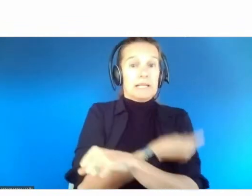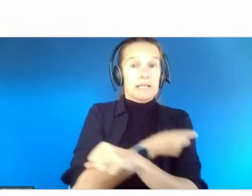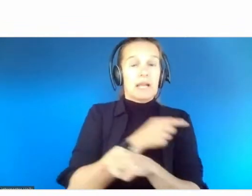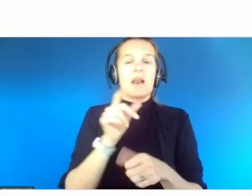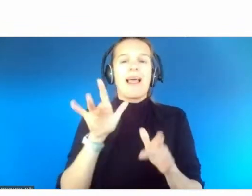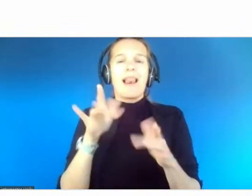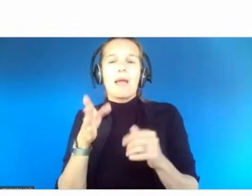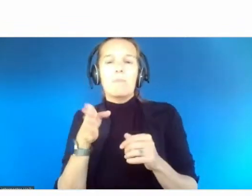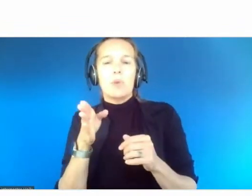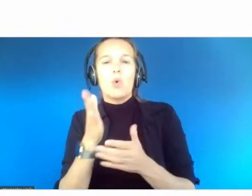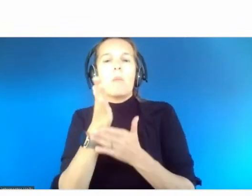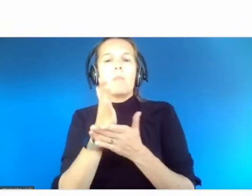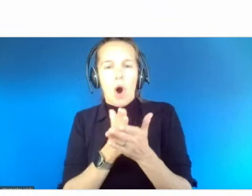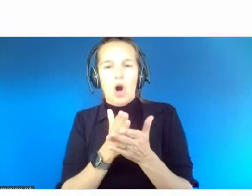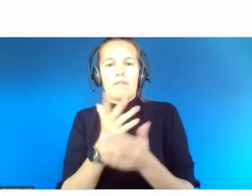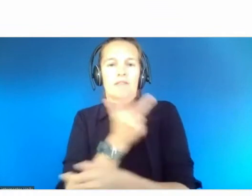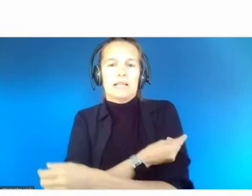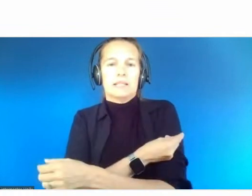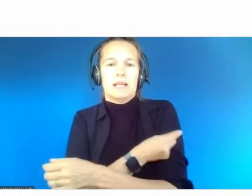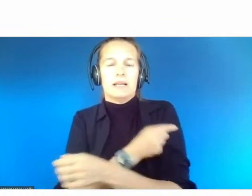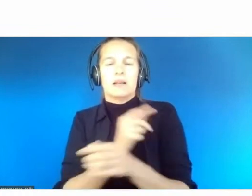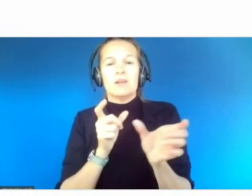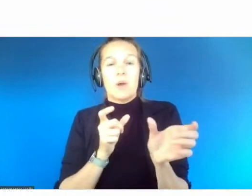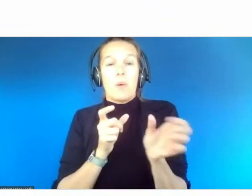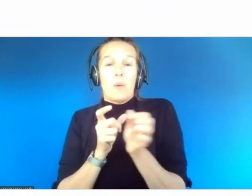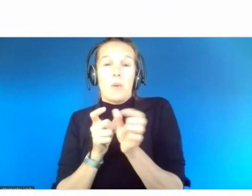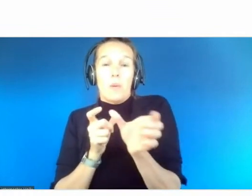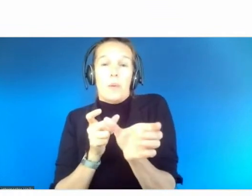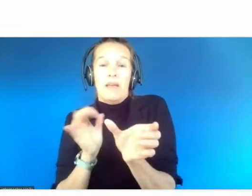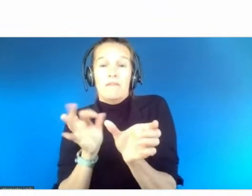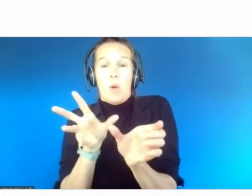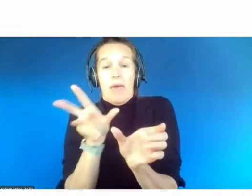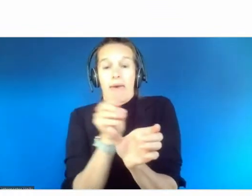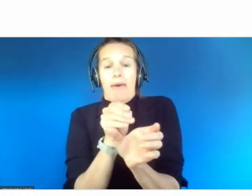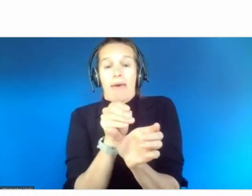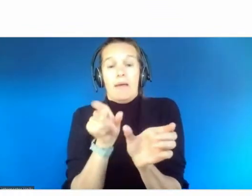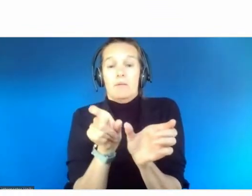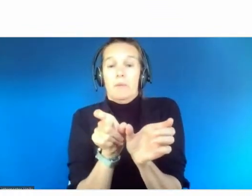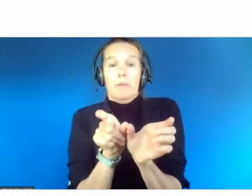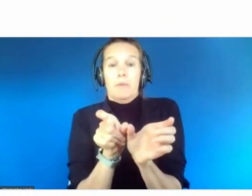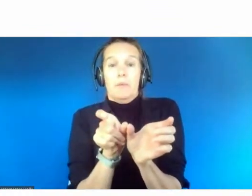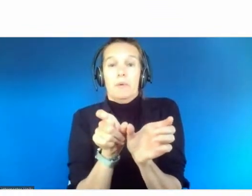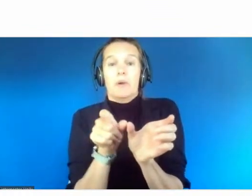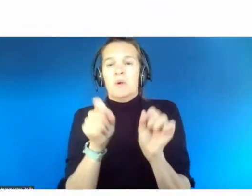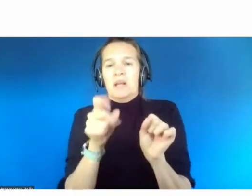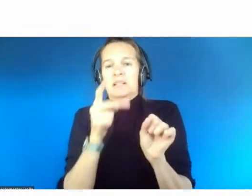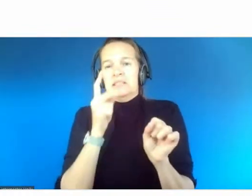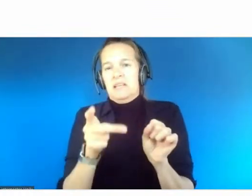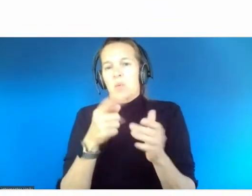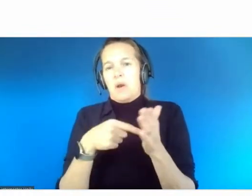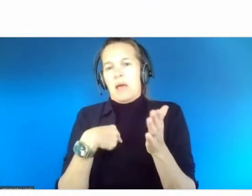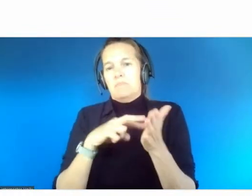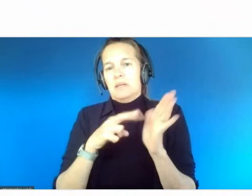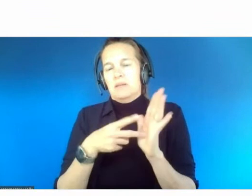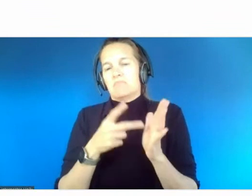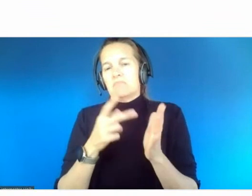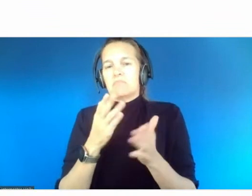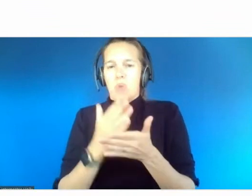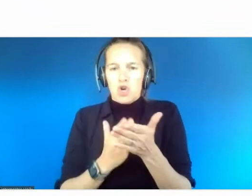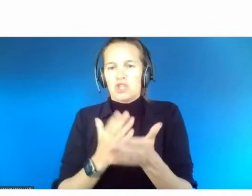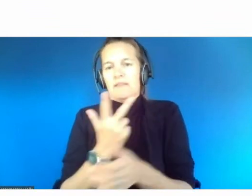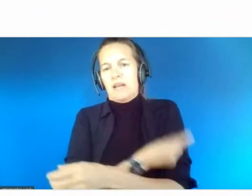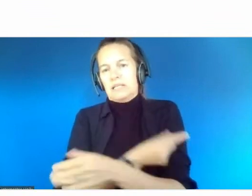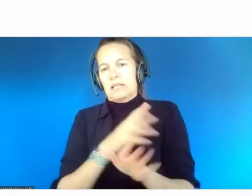you add the dark blue and the light blue together, you can see what I'm talking about in terms of at least partially vaccinated.